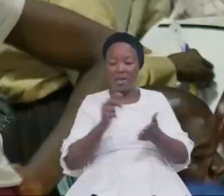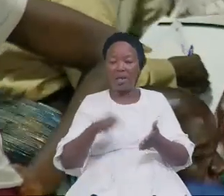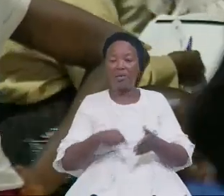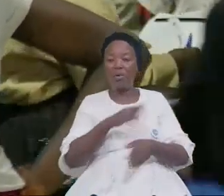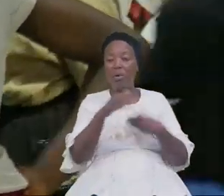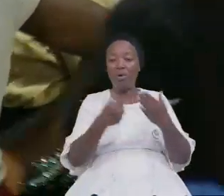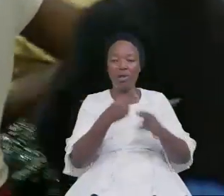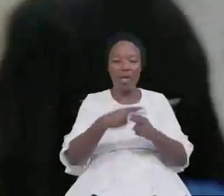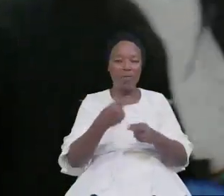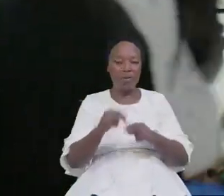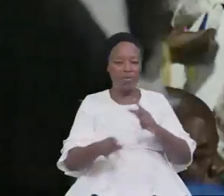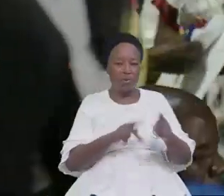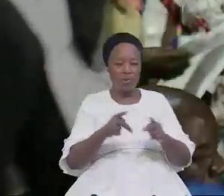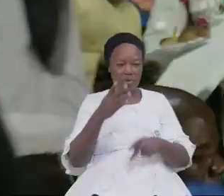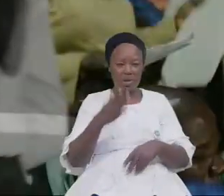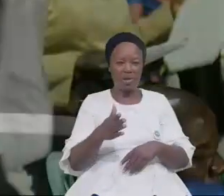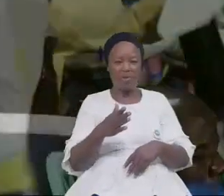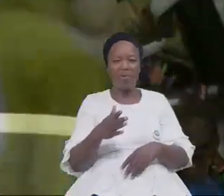the roadside,